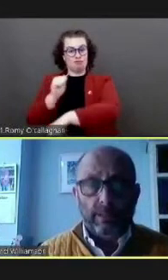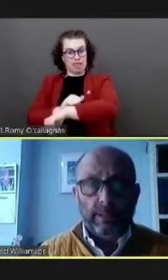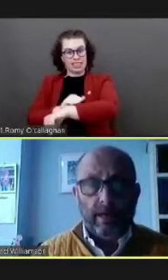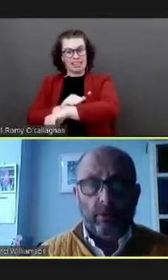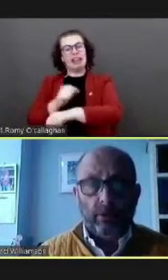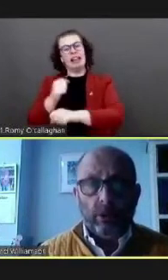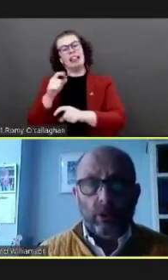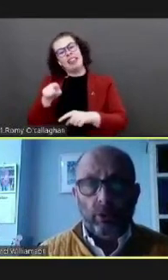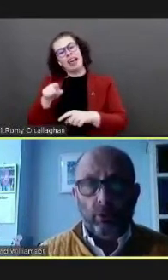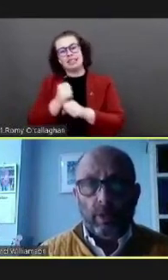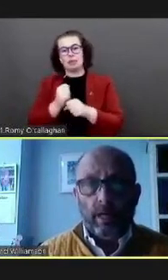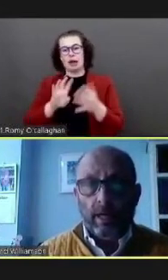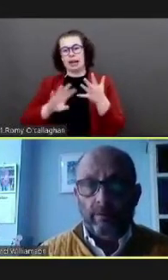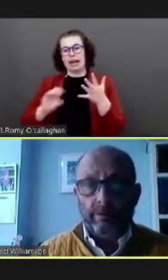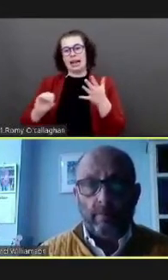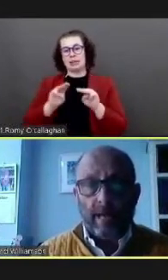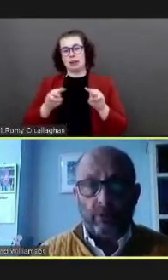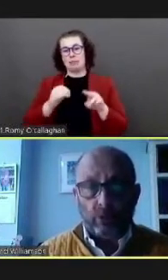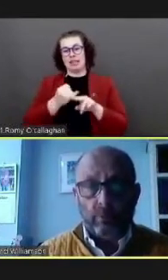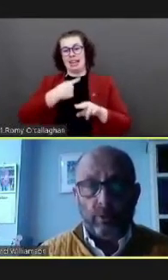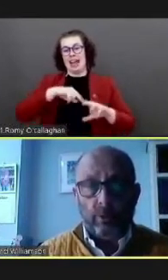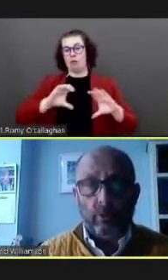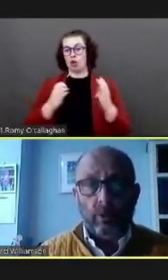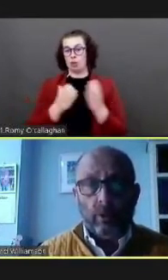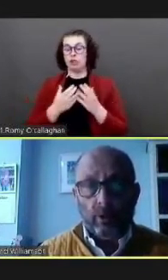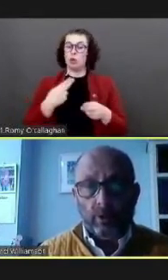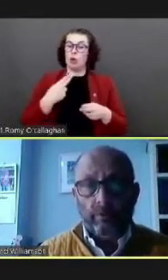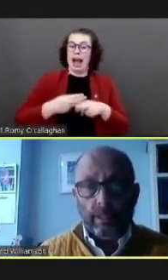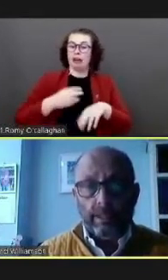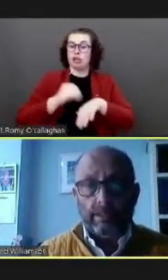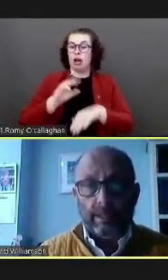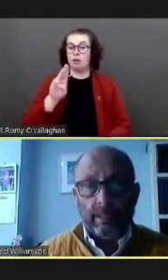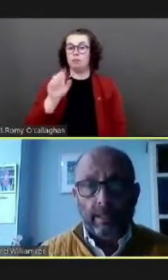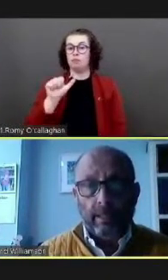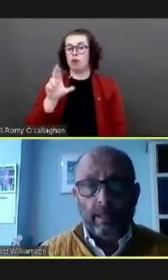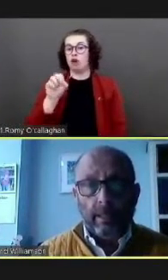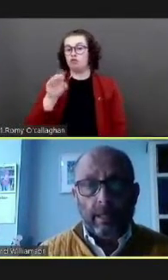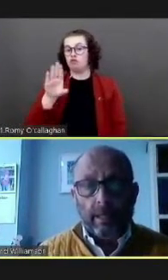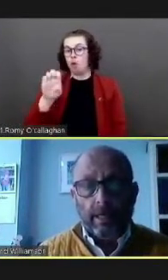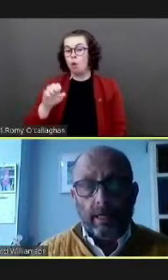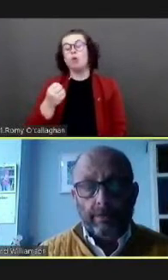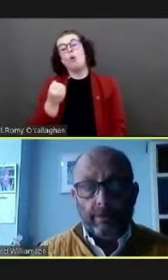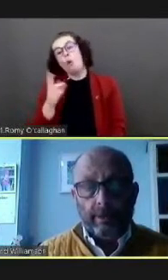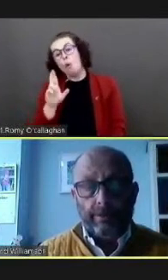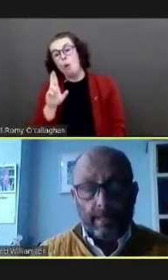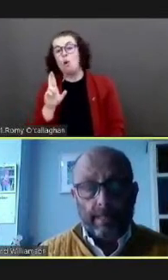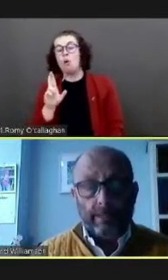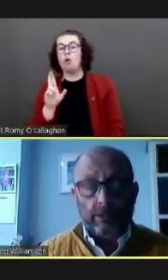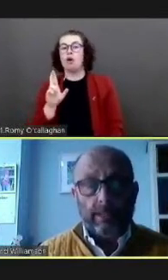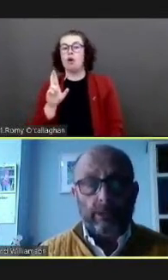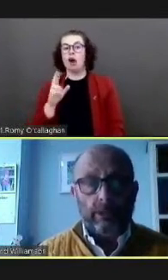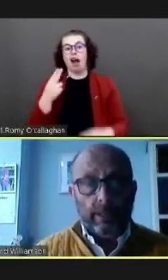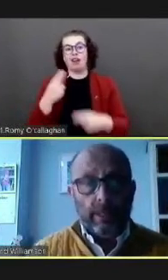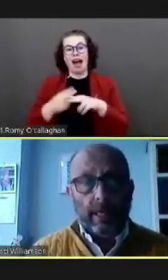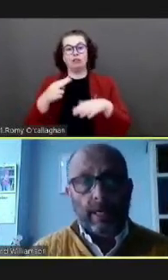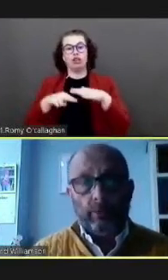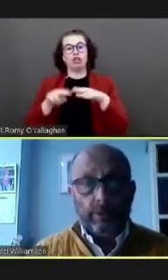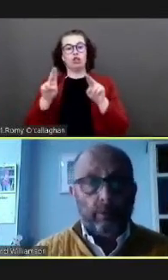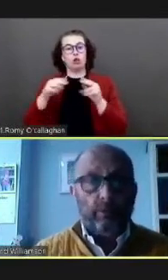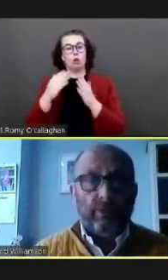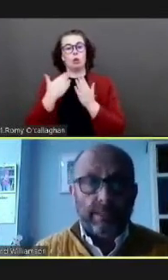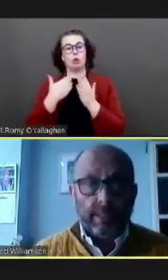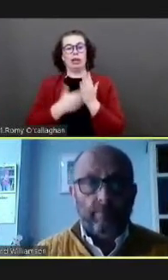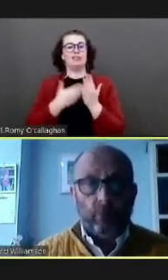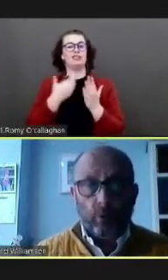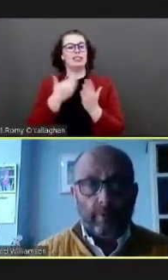the community now who have come out on parole or on release under that legislation, and